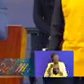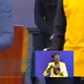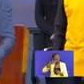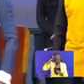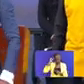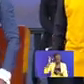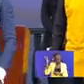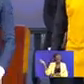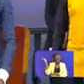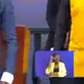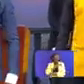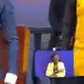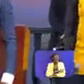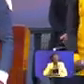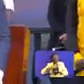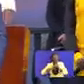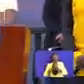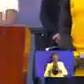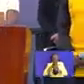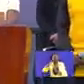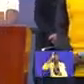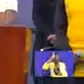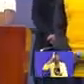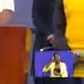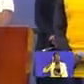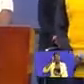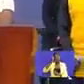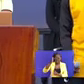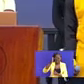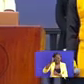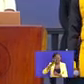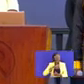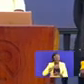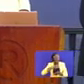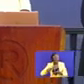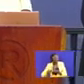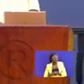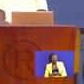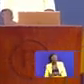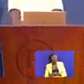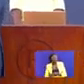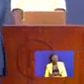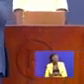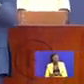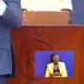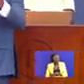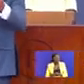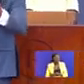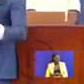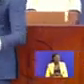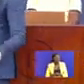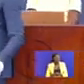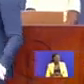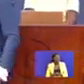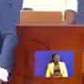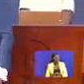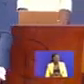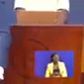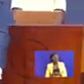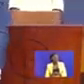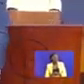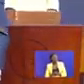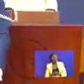one day we will too be fathers and whatever a man so with exactly that was a